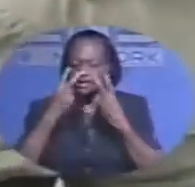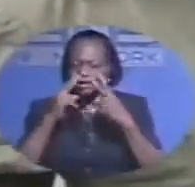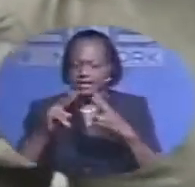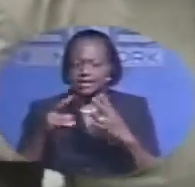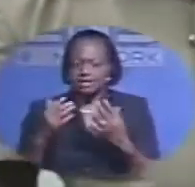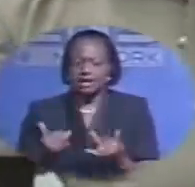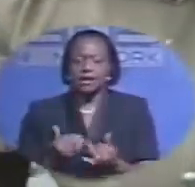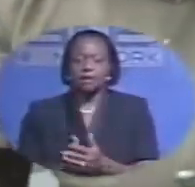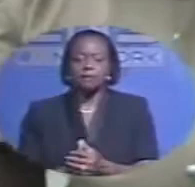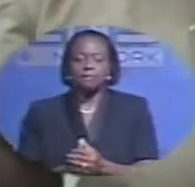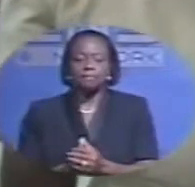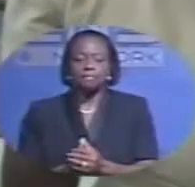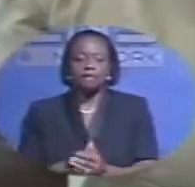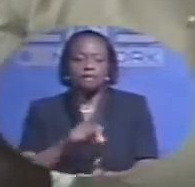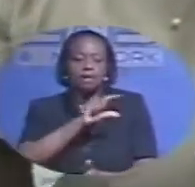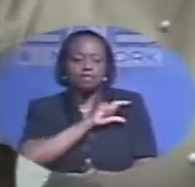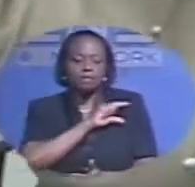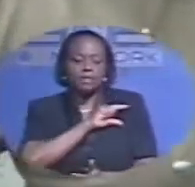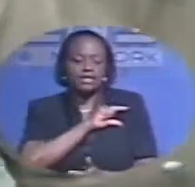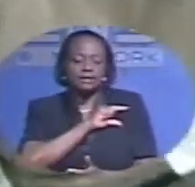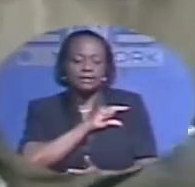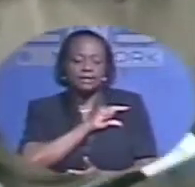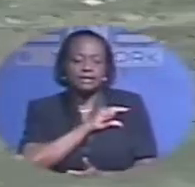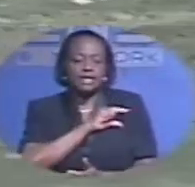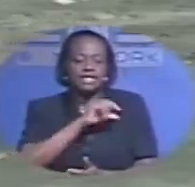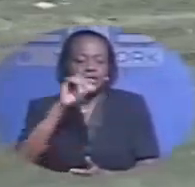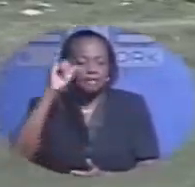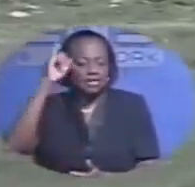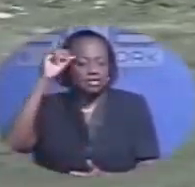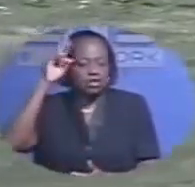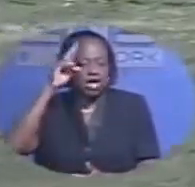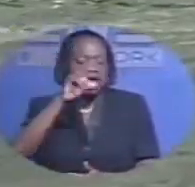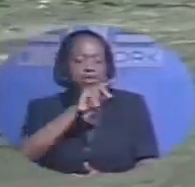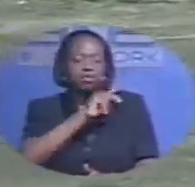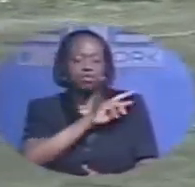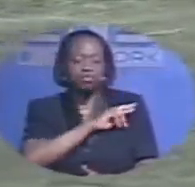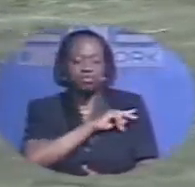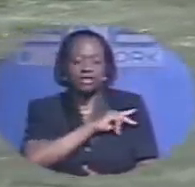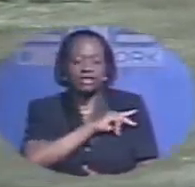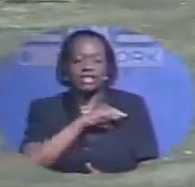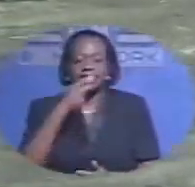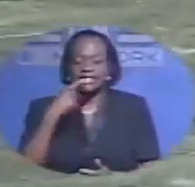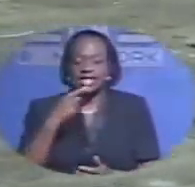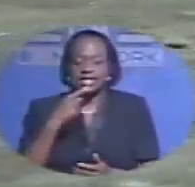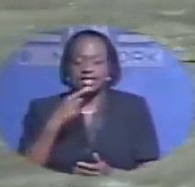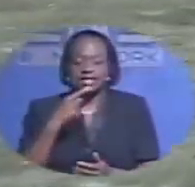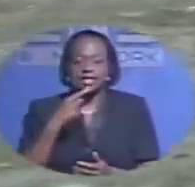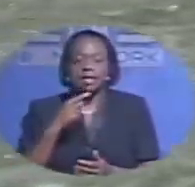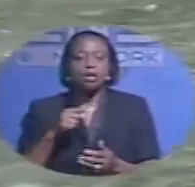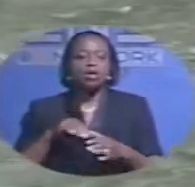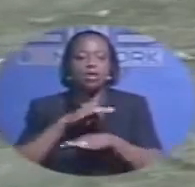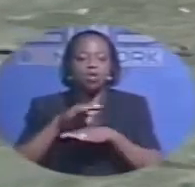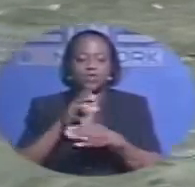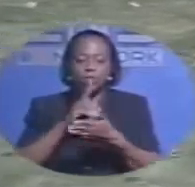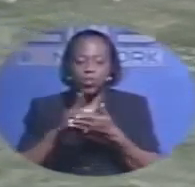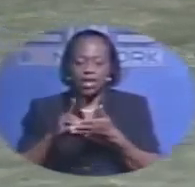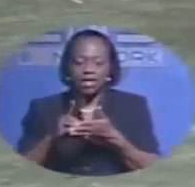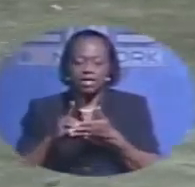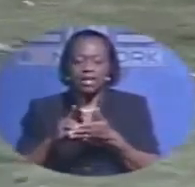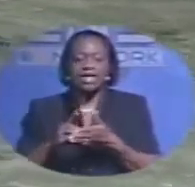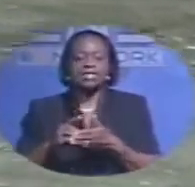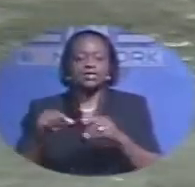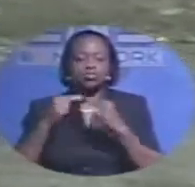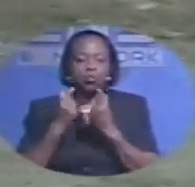Centerville Urban Renewal Office, Inspector Ricardo Richardson, says over the past few weeks, his team has demolished more than a dozen dilapidated